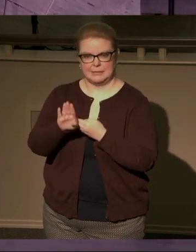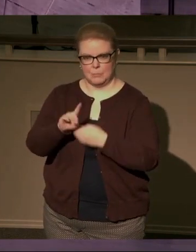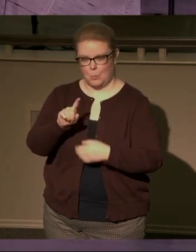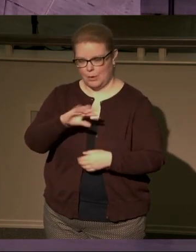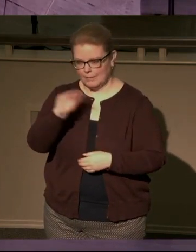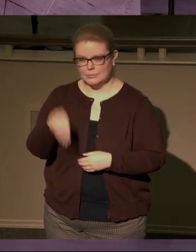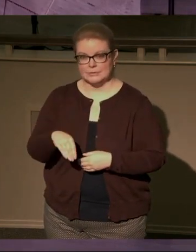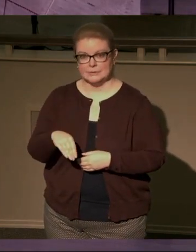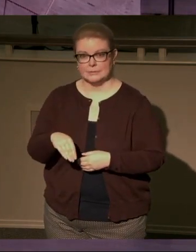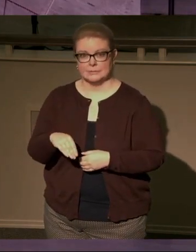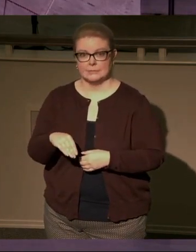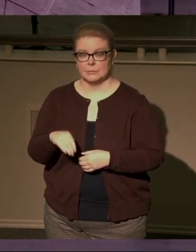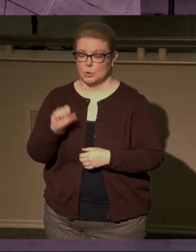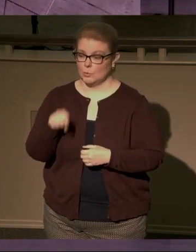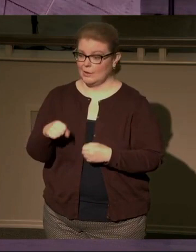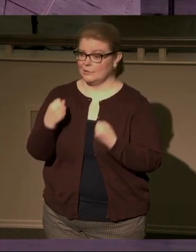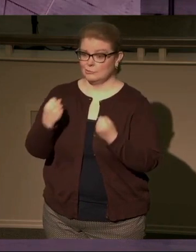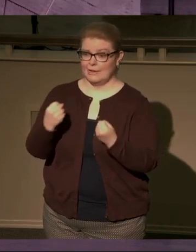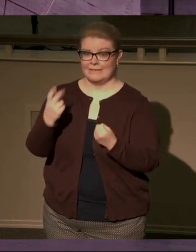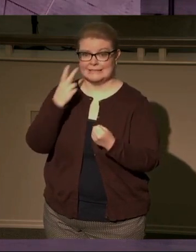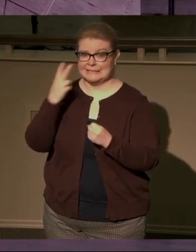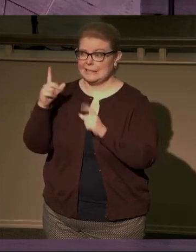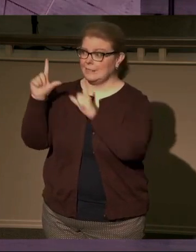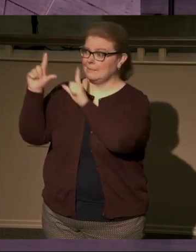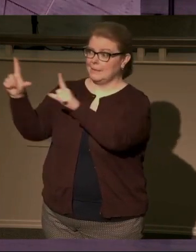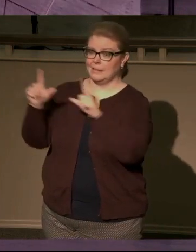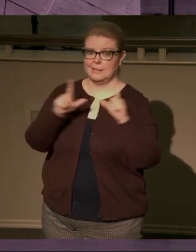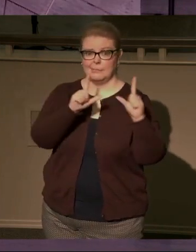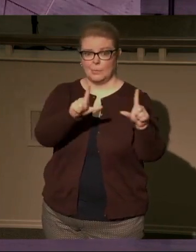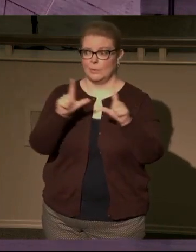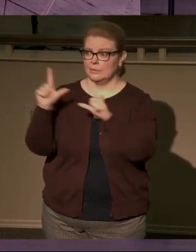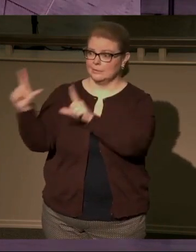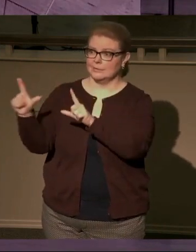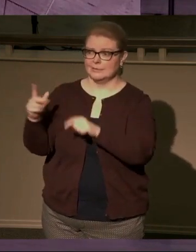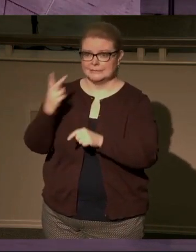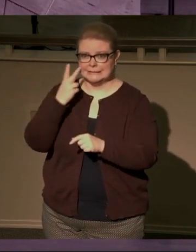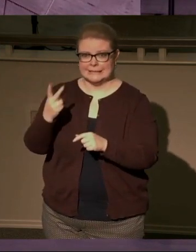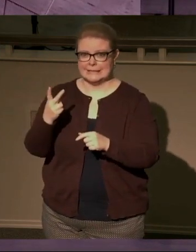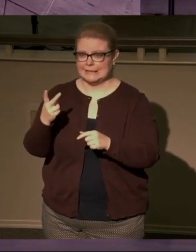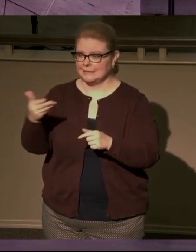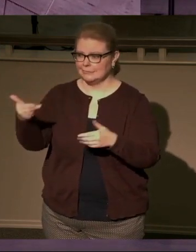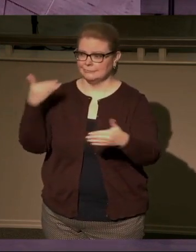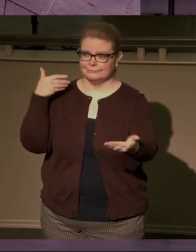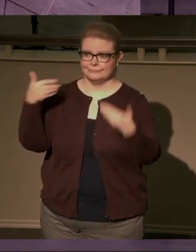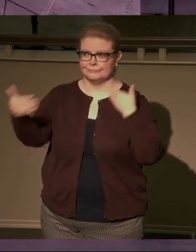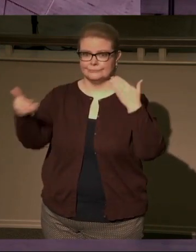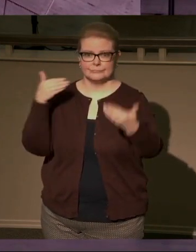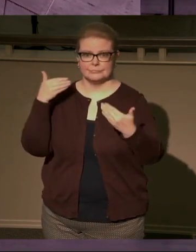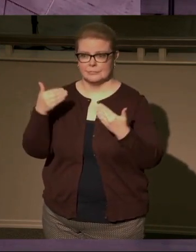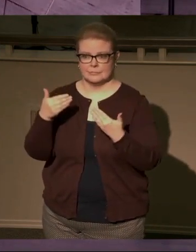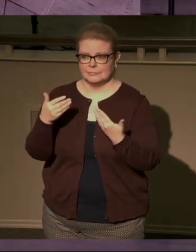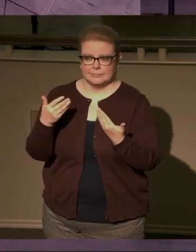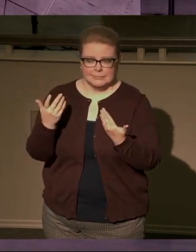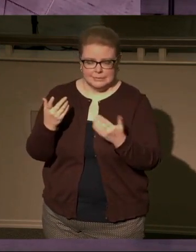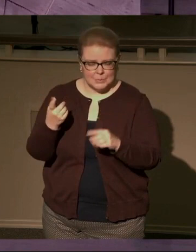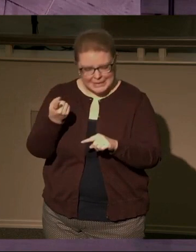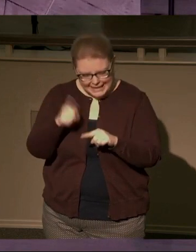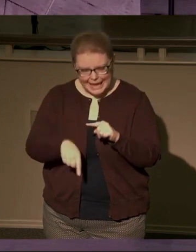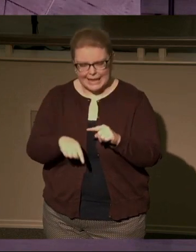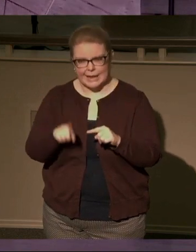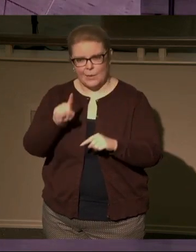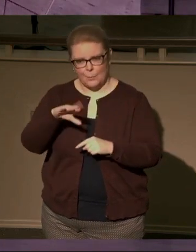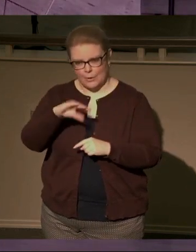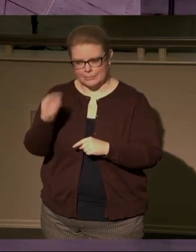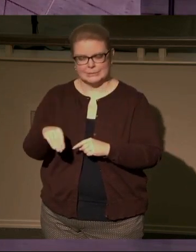You can drive down the road and see the billboards and get enough of the world to understand what it's made of. You cannot do it. You parents, you need